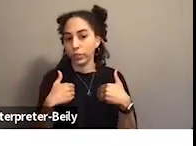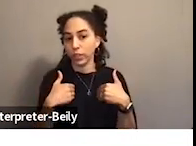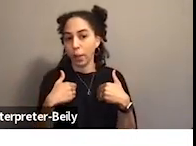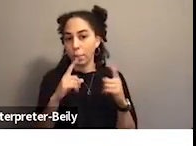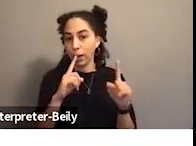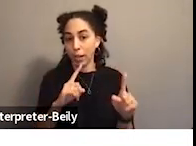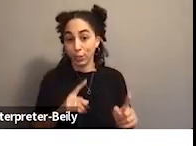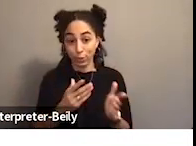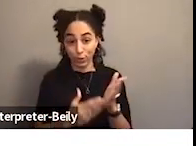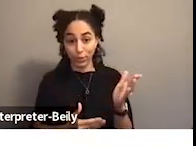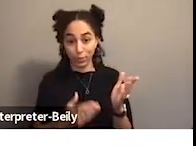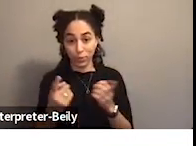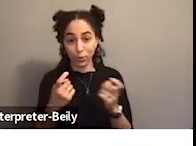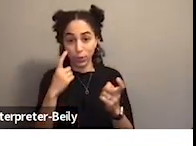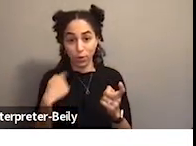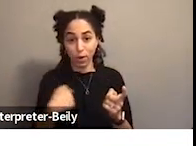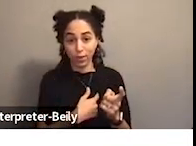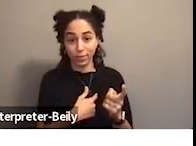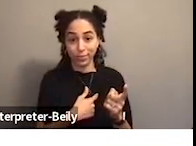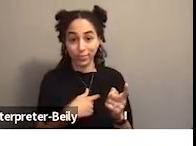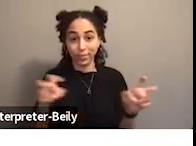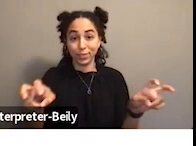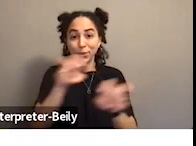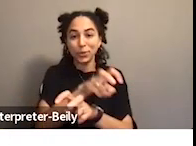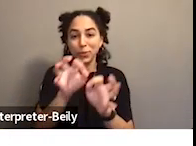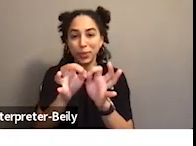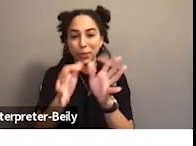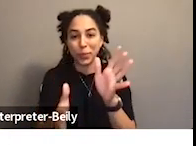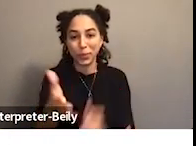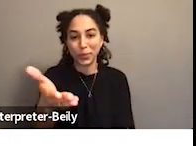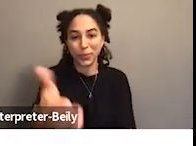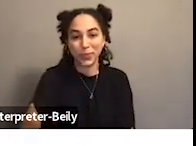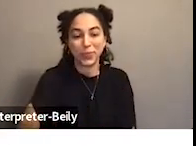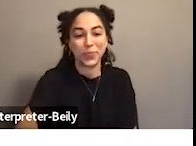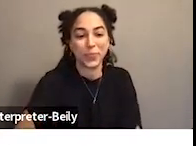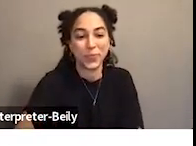answer a few questions for us? Certainly, more than happy to.